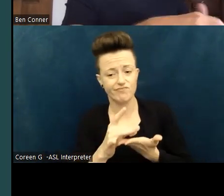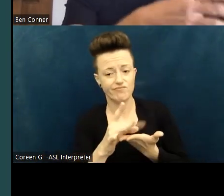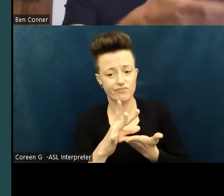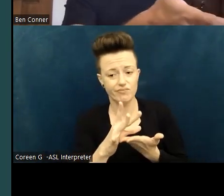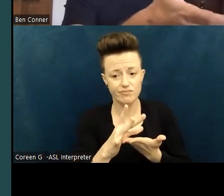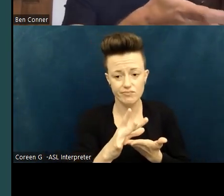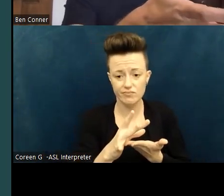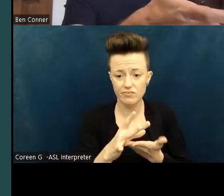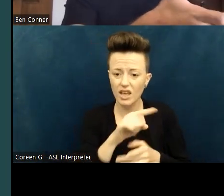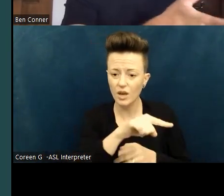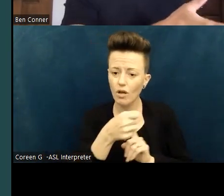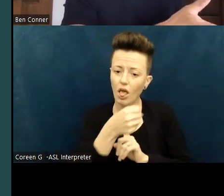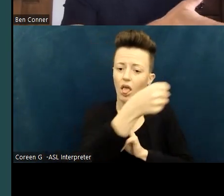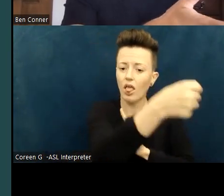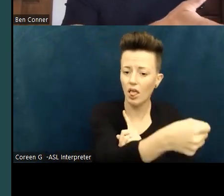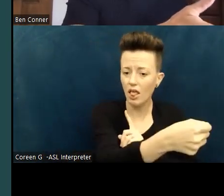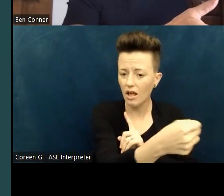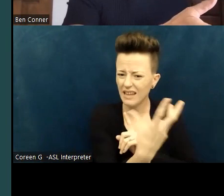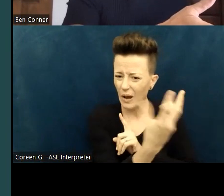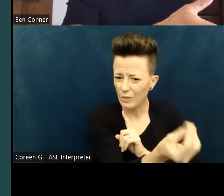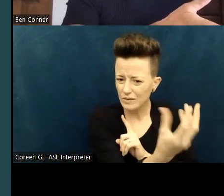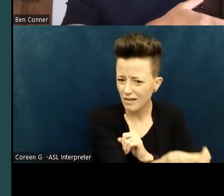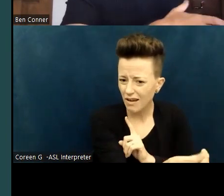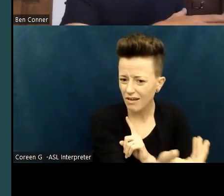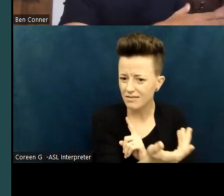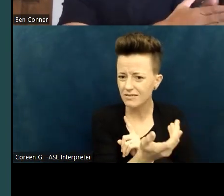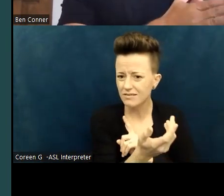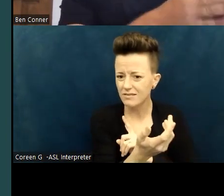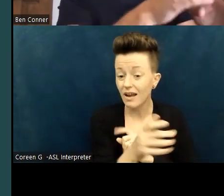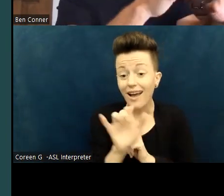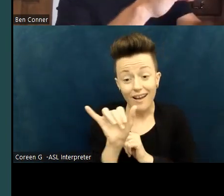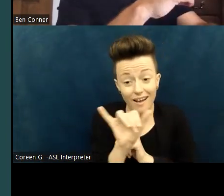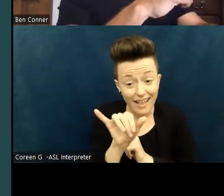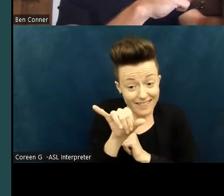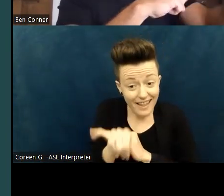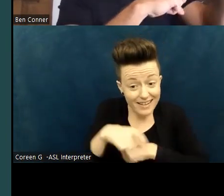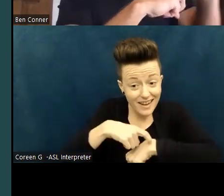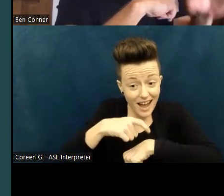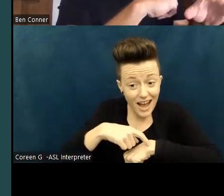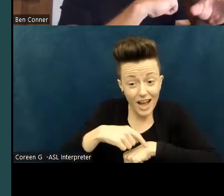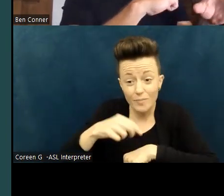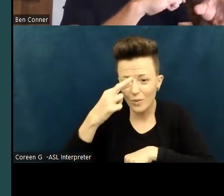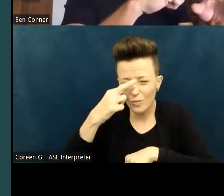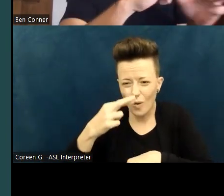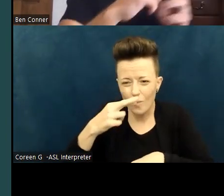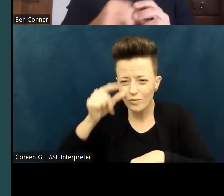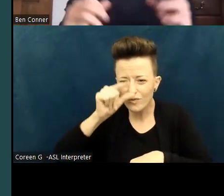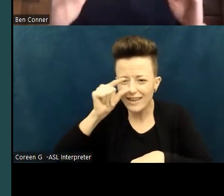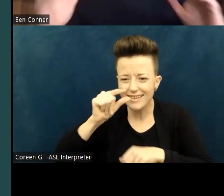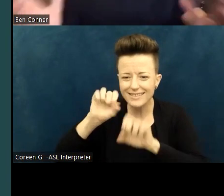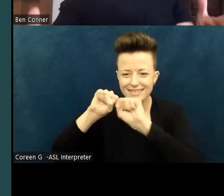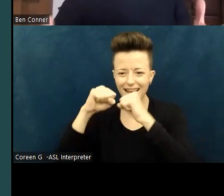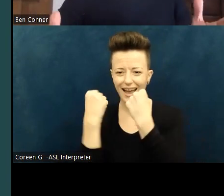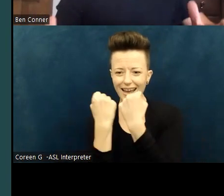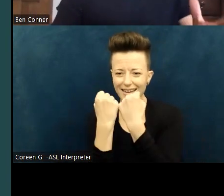the larger cultural group of Greco-Roman society. So Jesus is marginalized within his own religion, marginalized